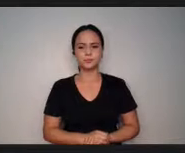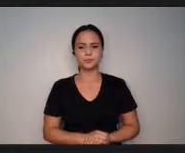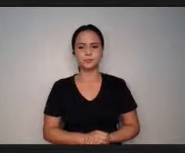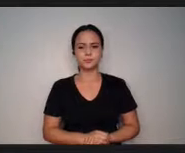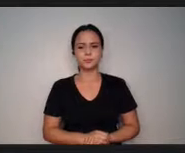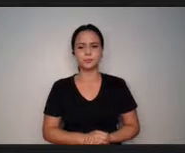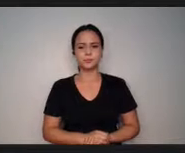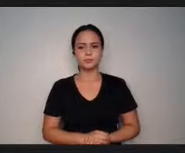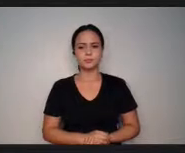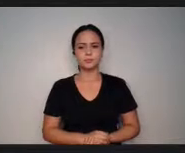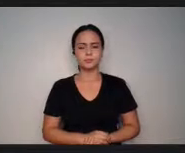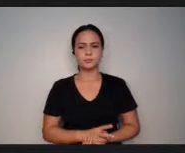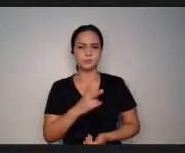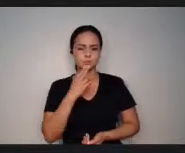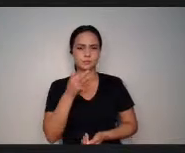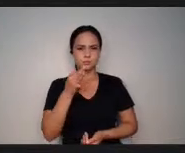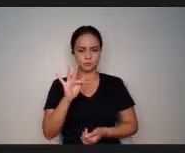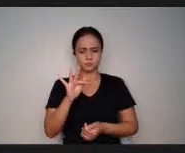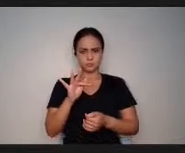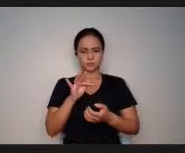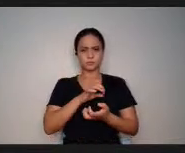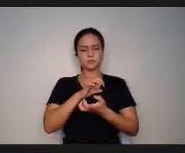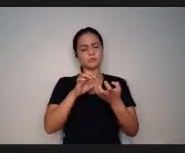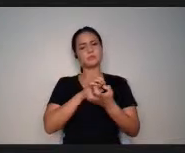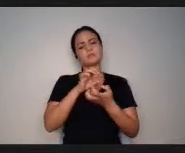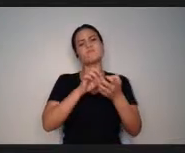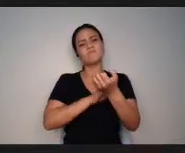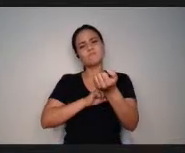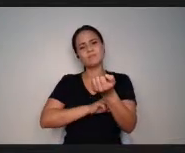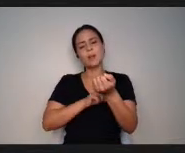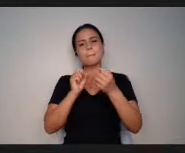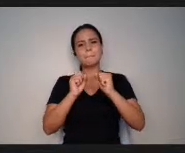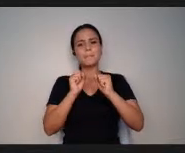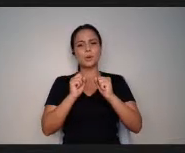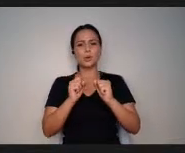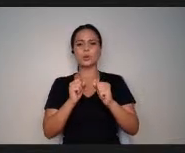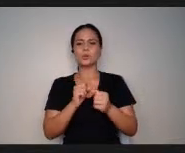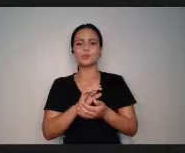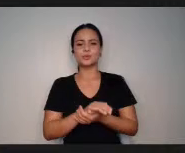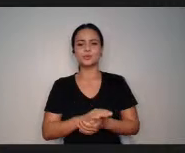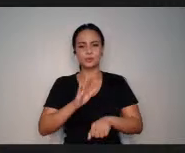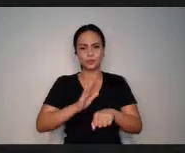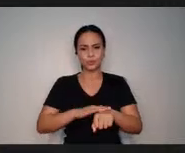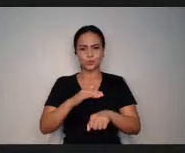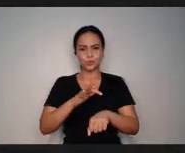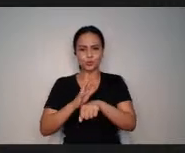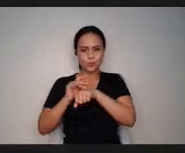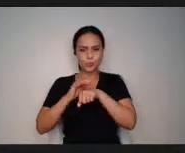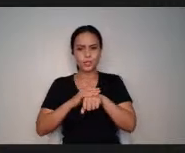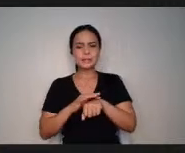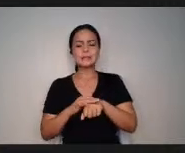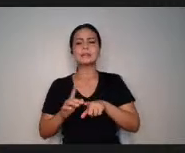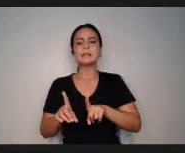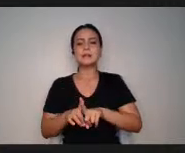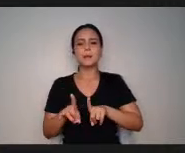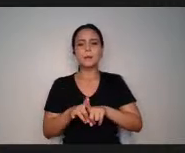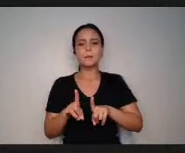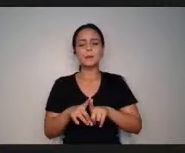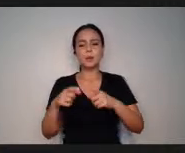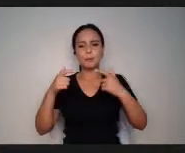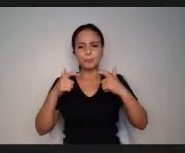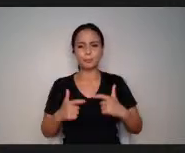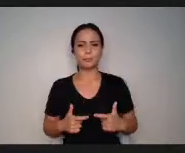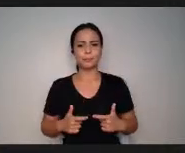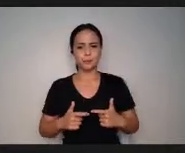injuries, musculoskeletal disorders. We know suicide risk as well, suicidal ideation is impacted by work